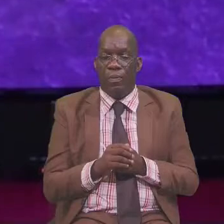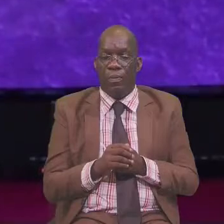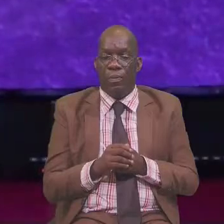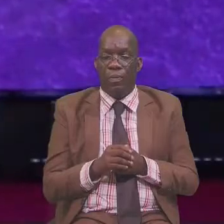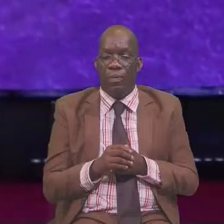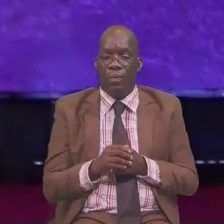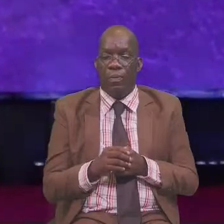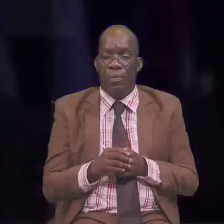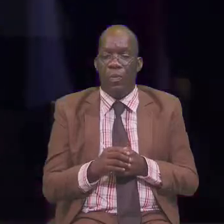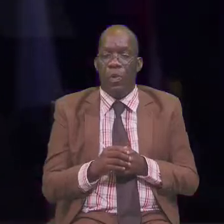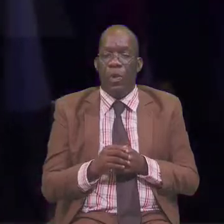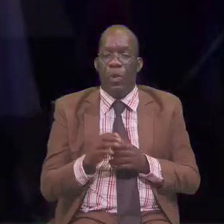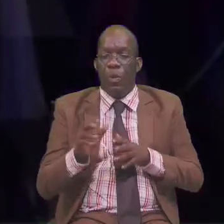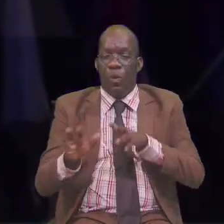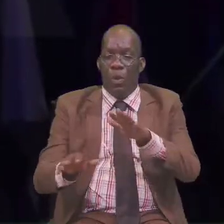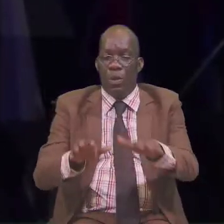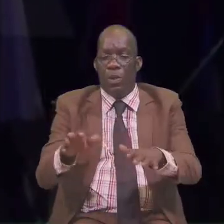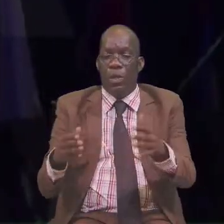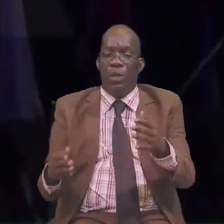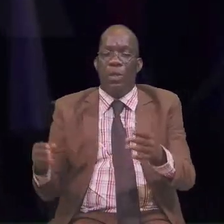Wandering into the night,